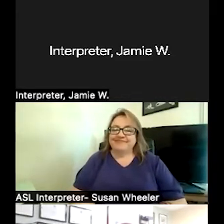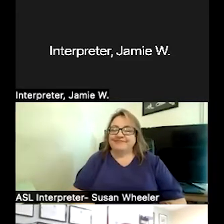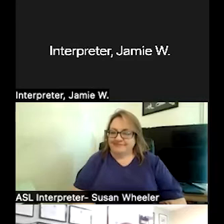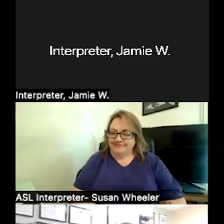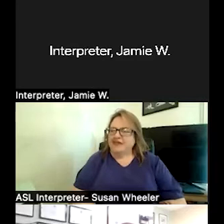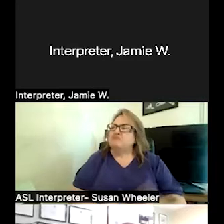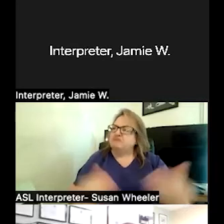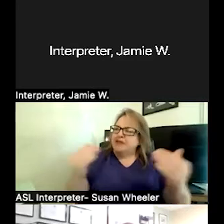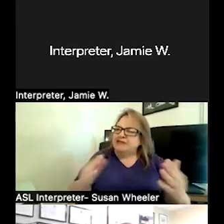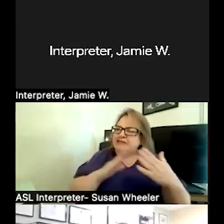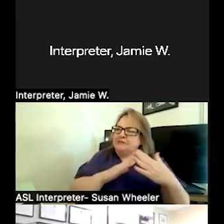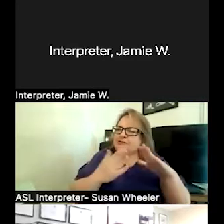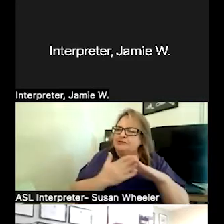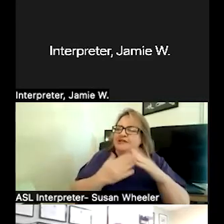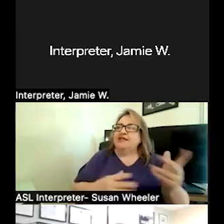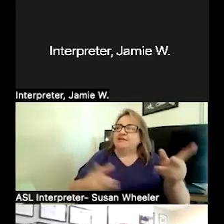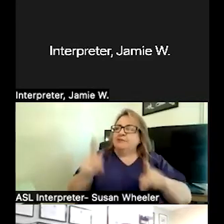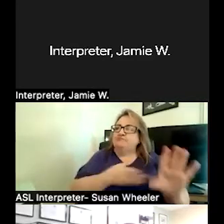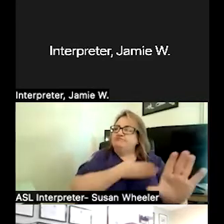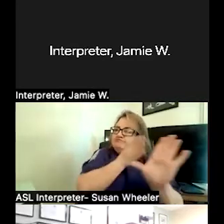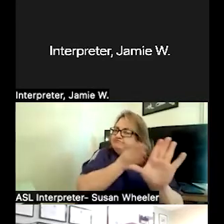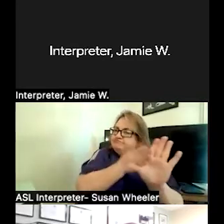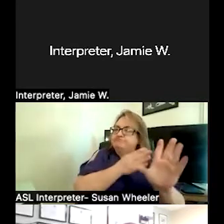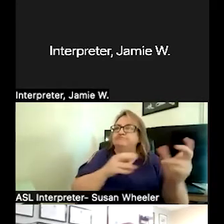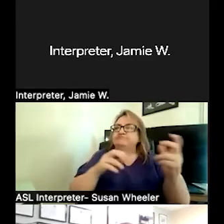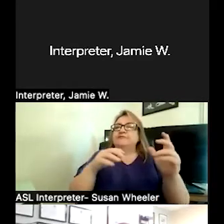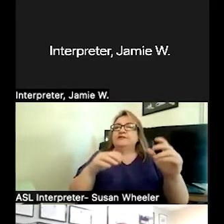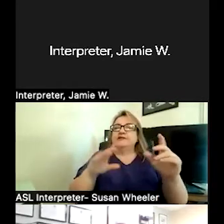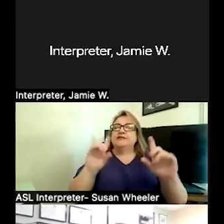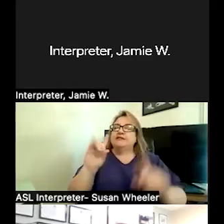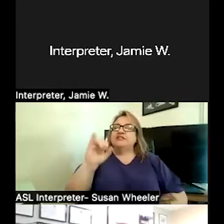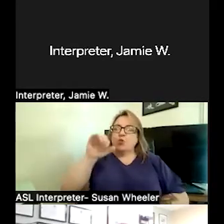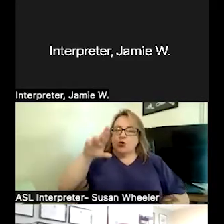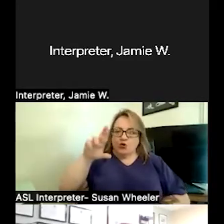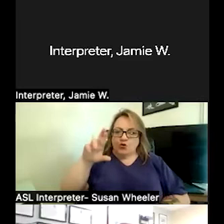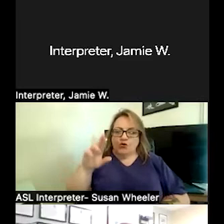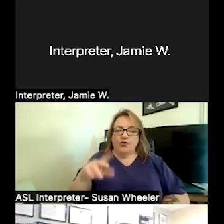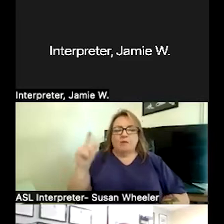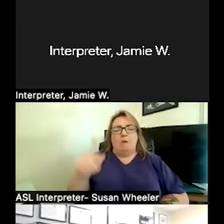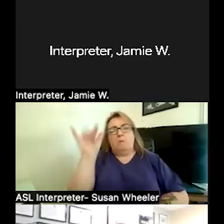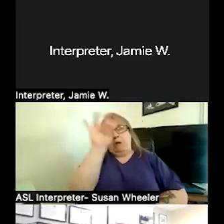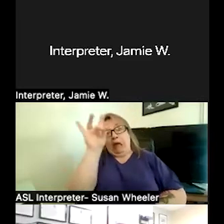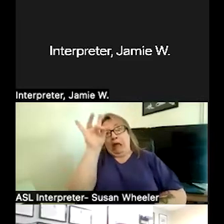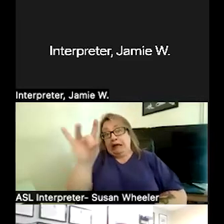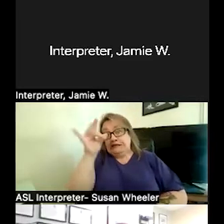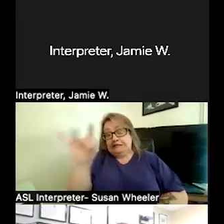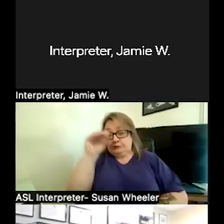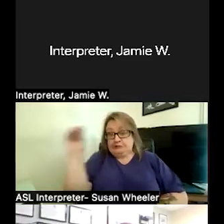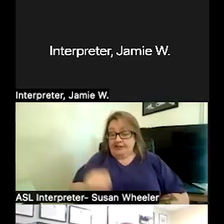The next community is individual with psychological disorders. It's about 18% of the